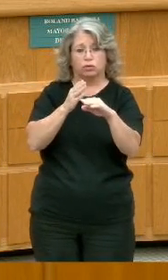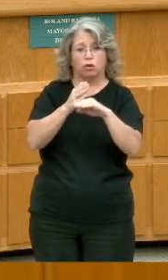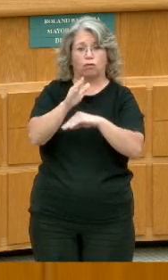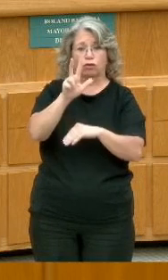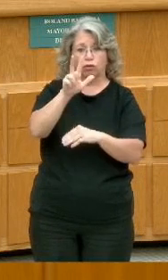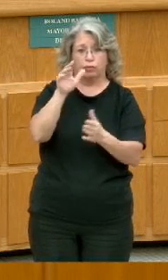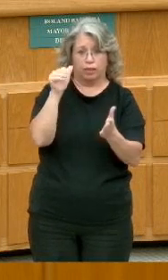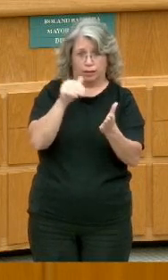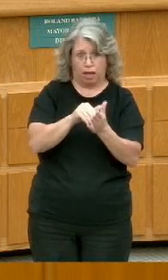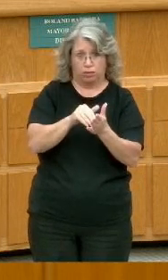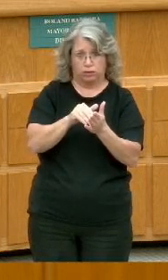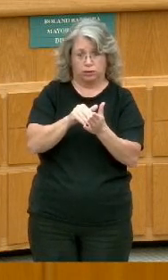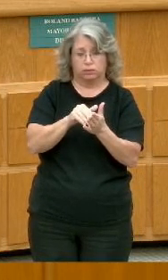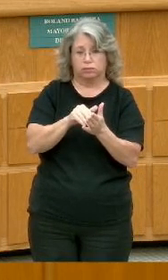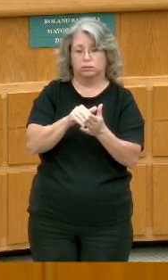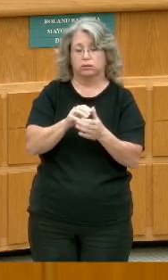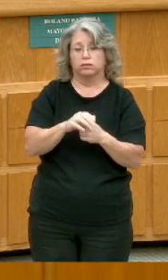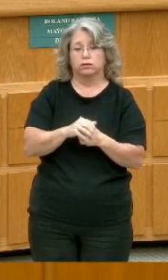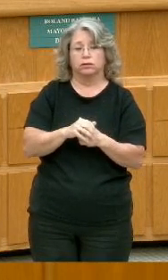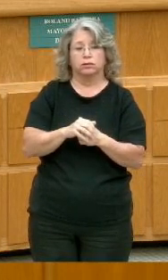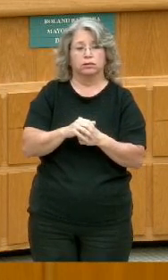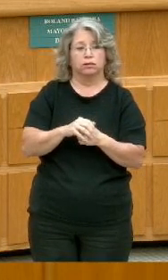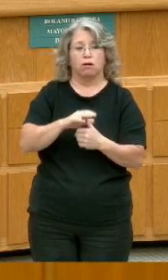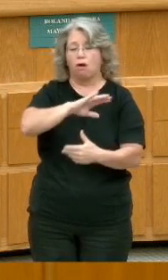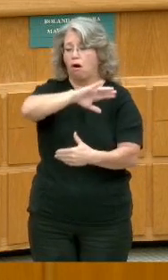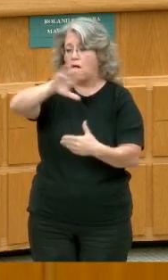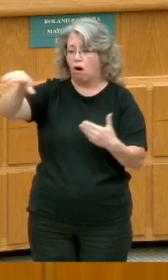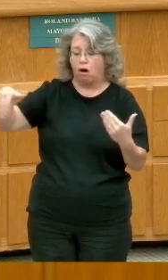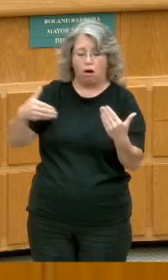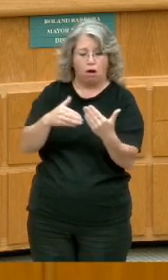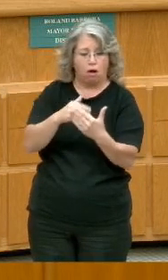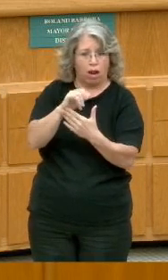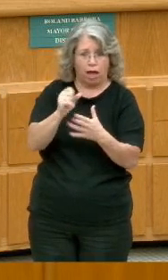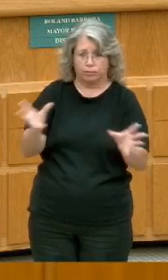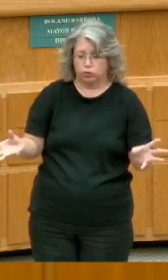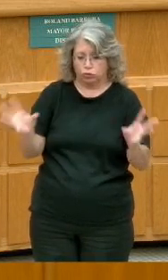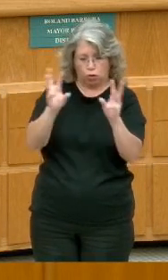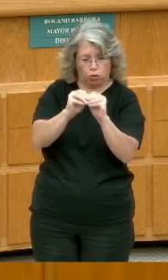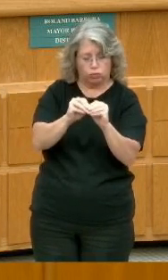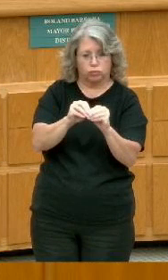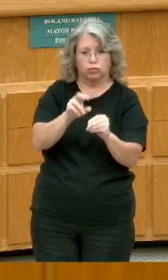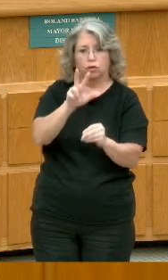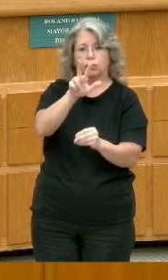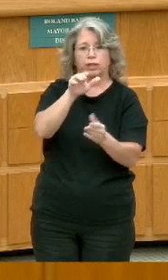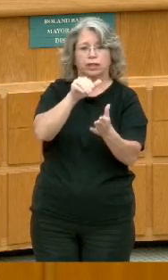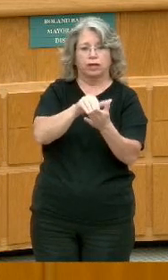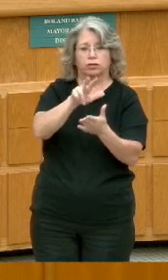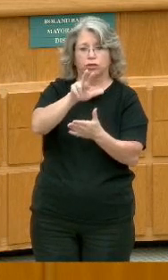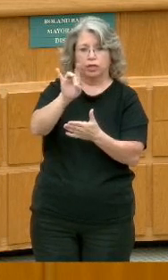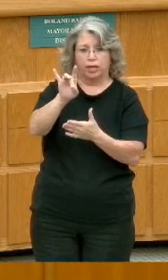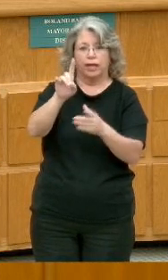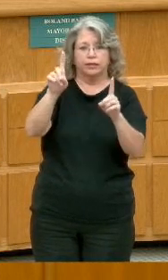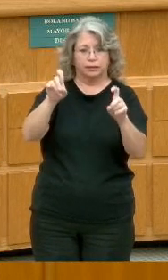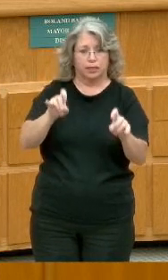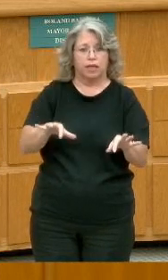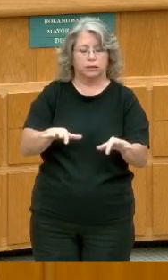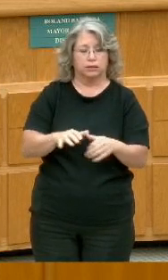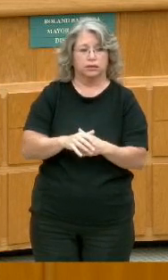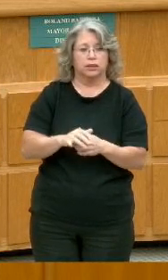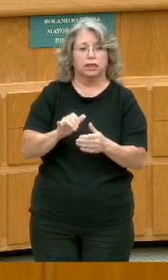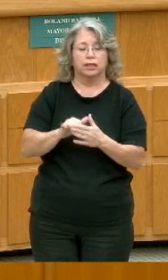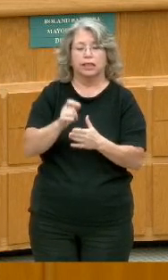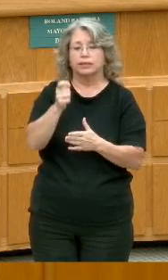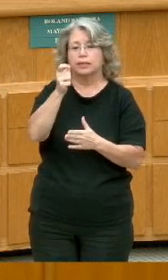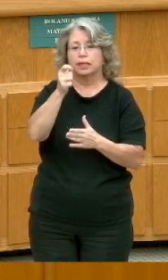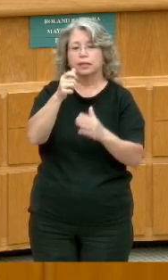both the city labs and the commercial labs, 3,038 tests in total, which is a little less than